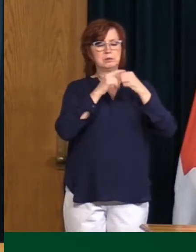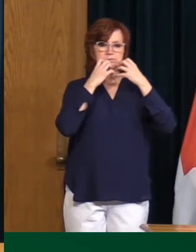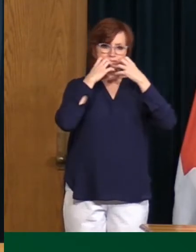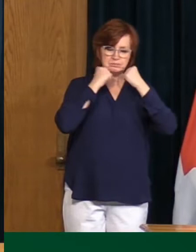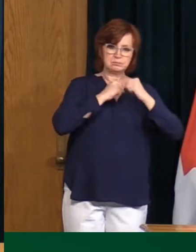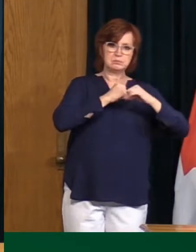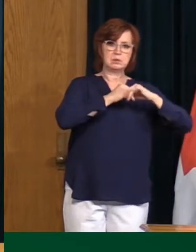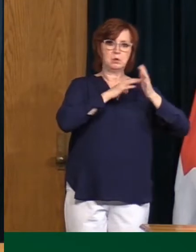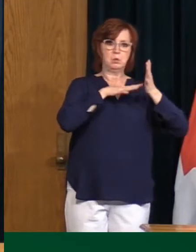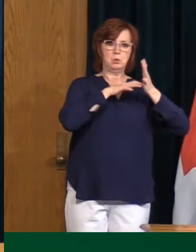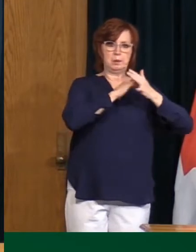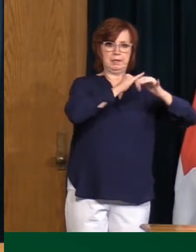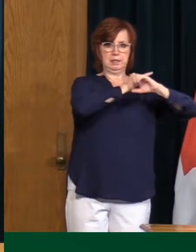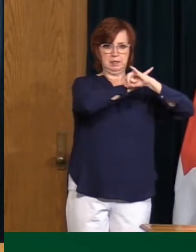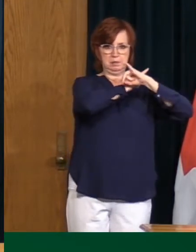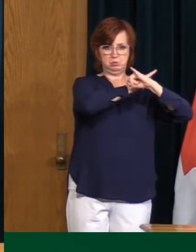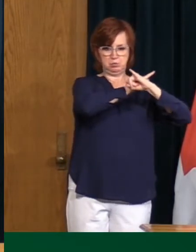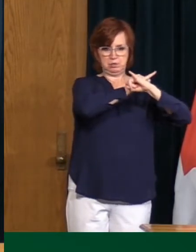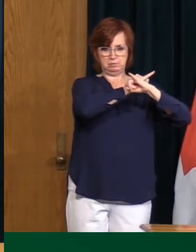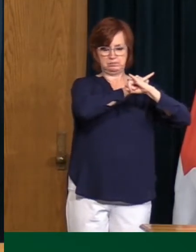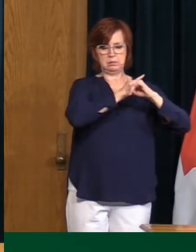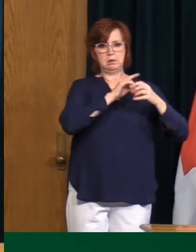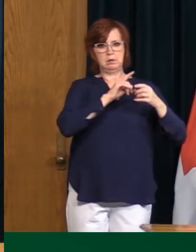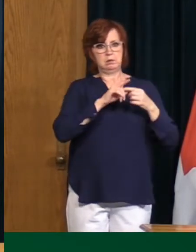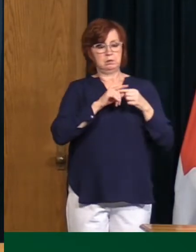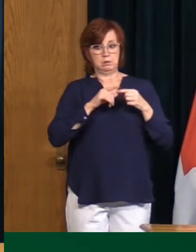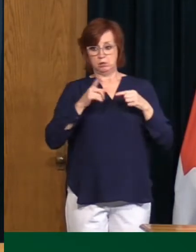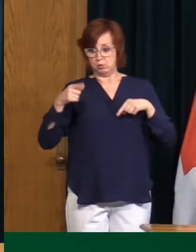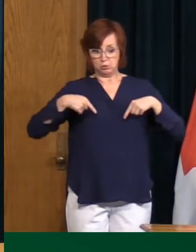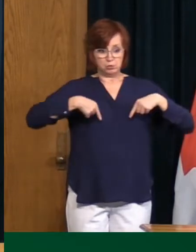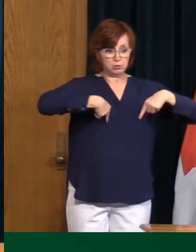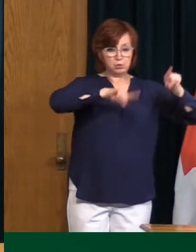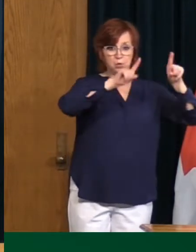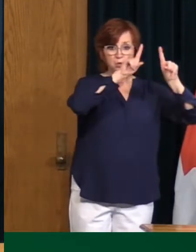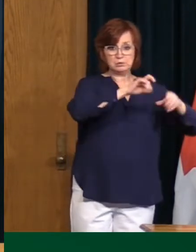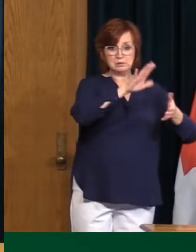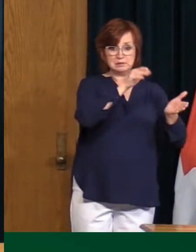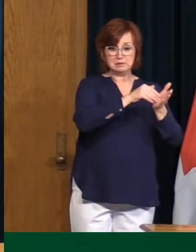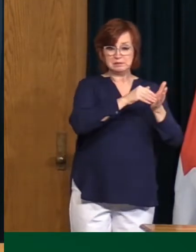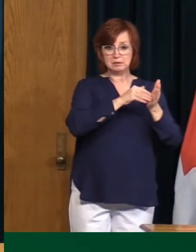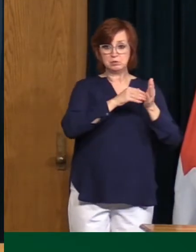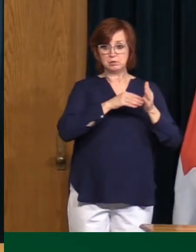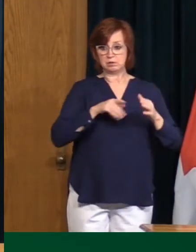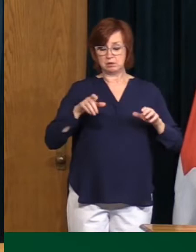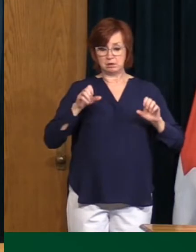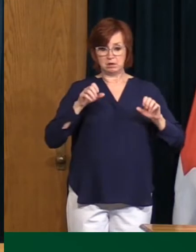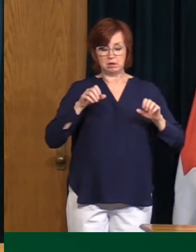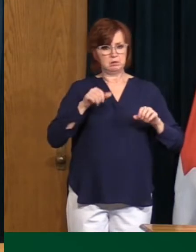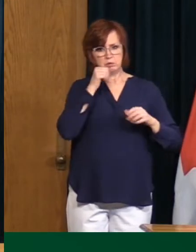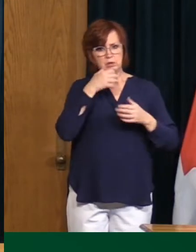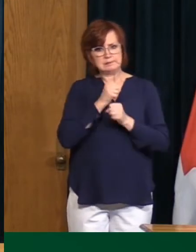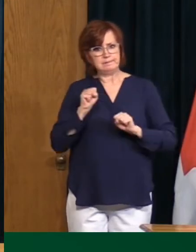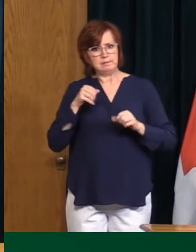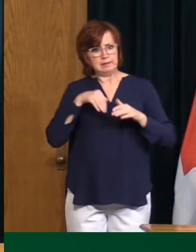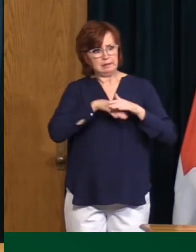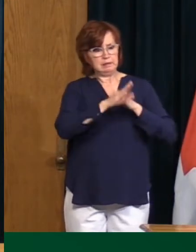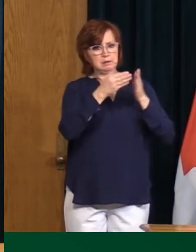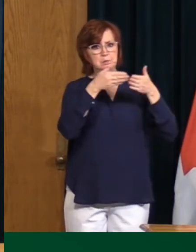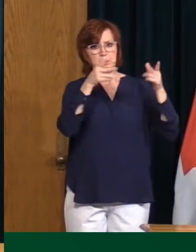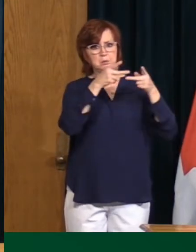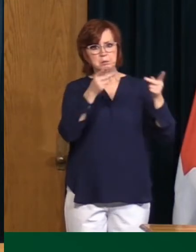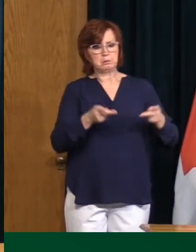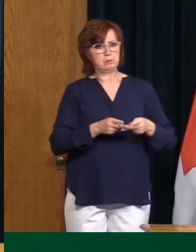we simply might not want showing up at a testing center because it might not be safe for them. So we'll be working through other ways within